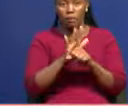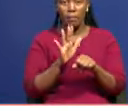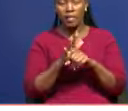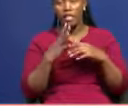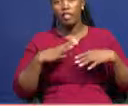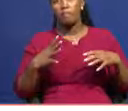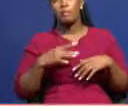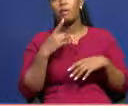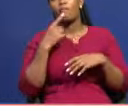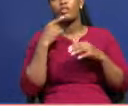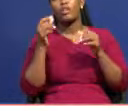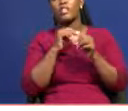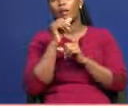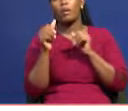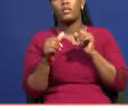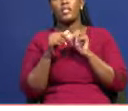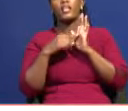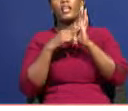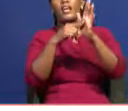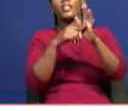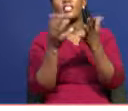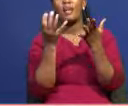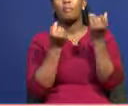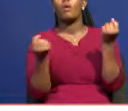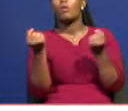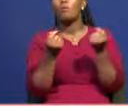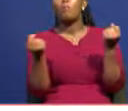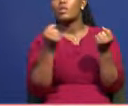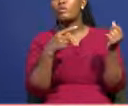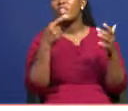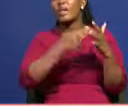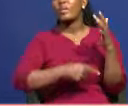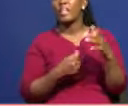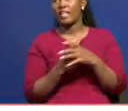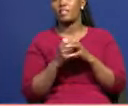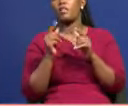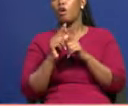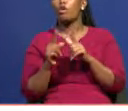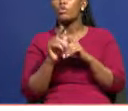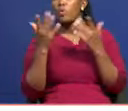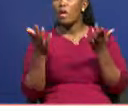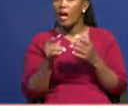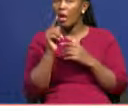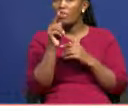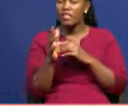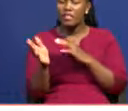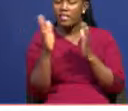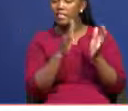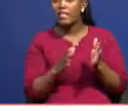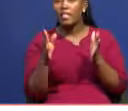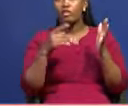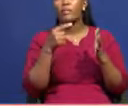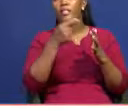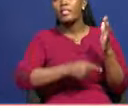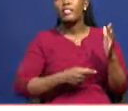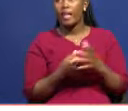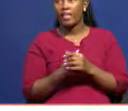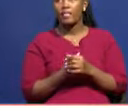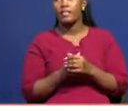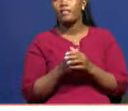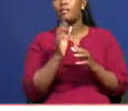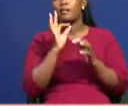vehicle circulation tax. And you look at the manner in which it is intended to be taxed. I think if you remember